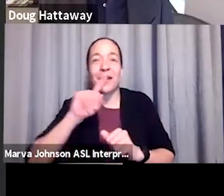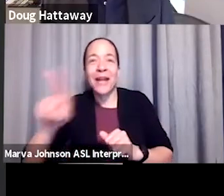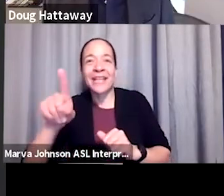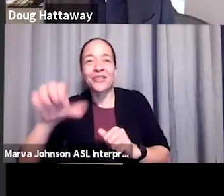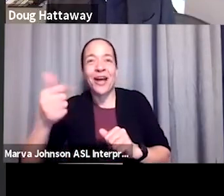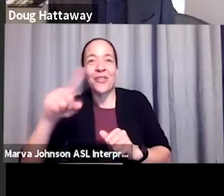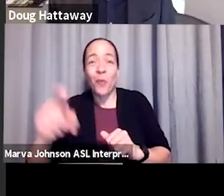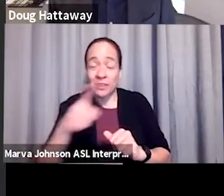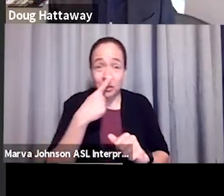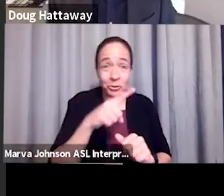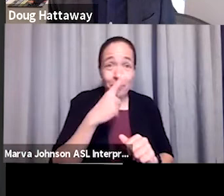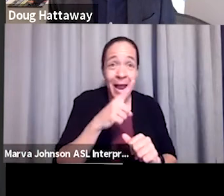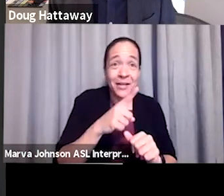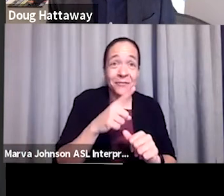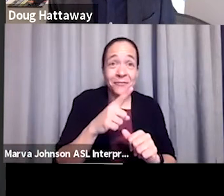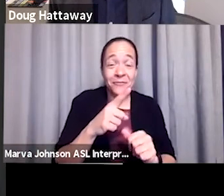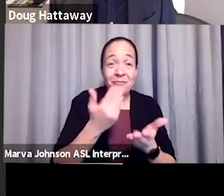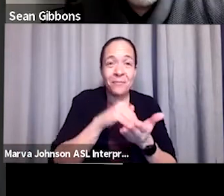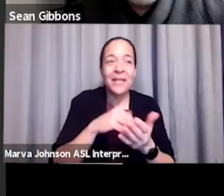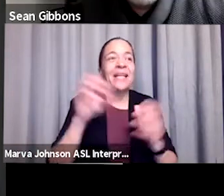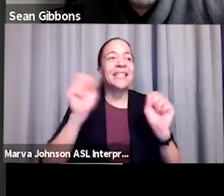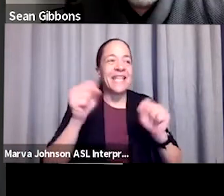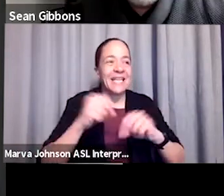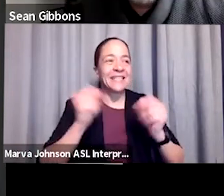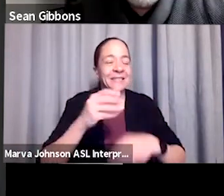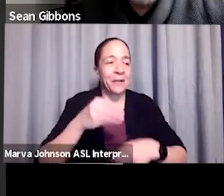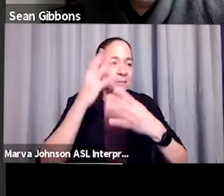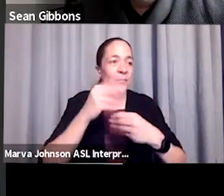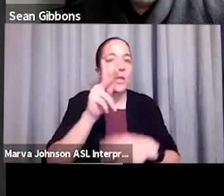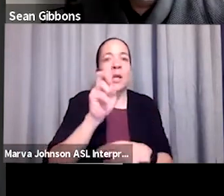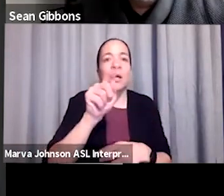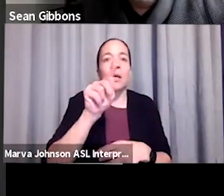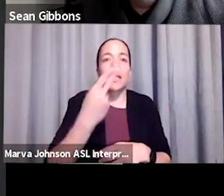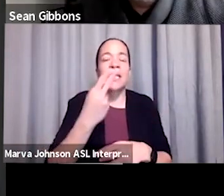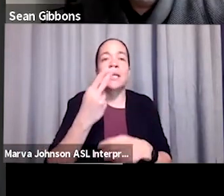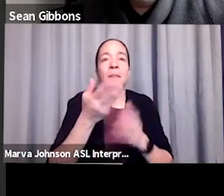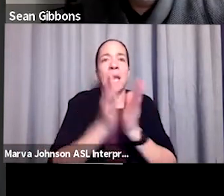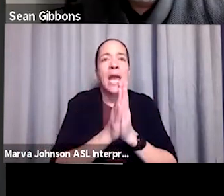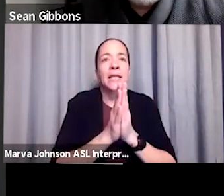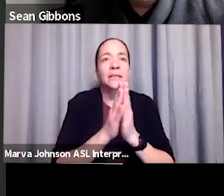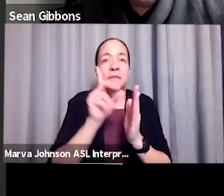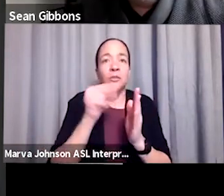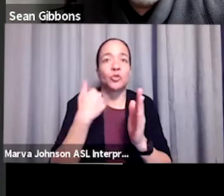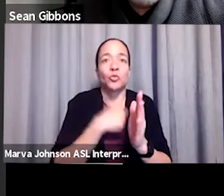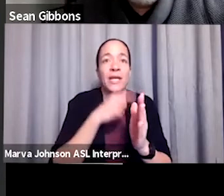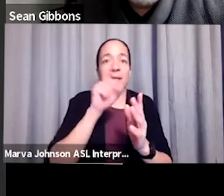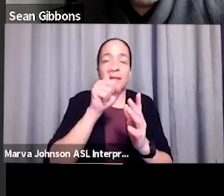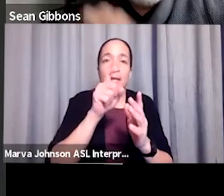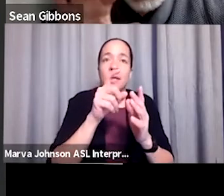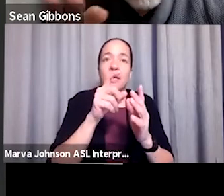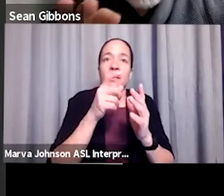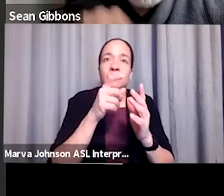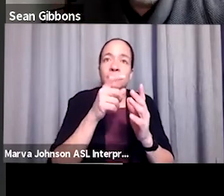that one? Oh, sure. Hang on. They're moving by me quickly. But Keith asked about, do we need to attack sub-narratives? And